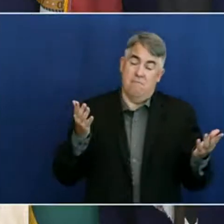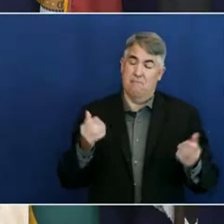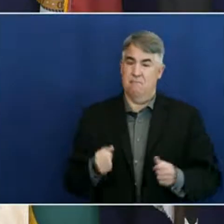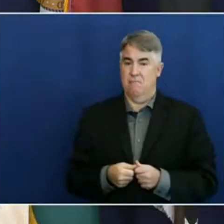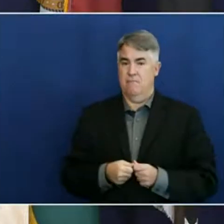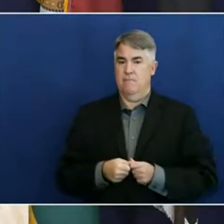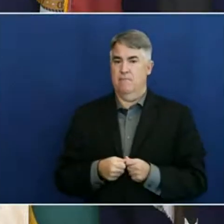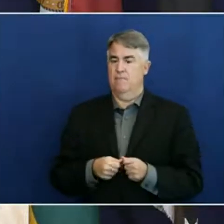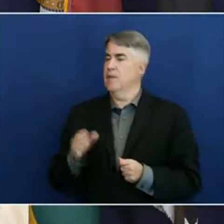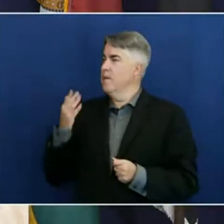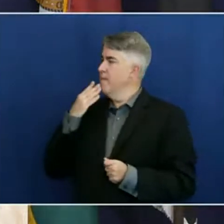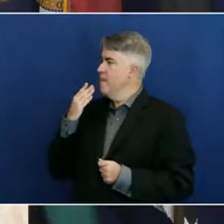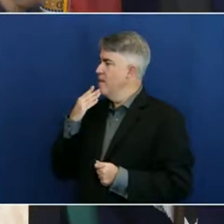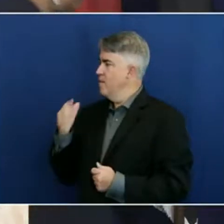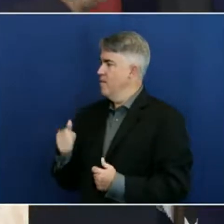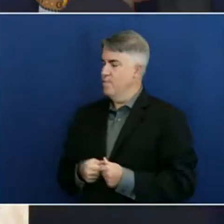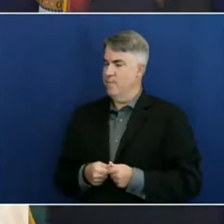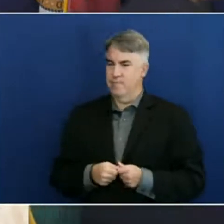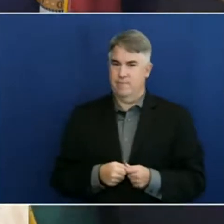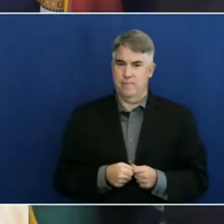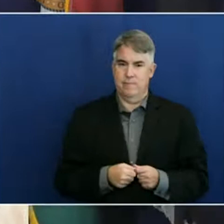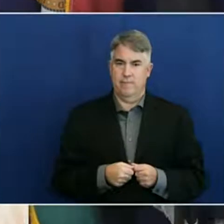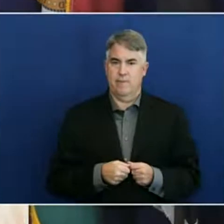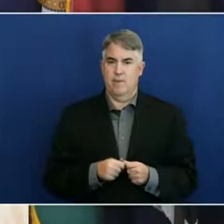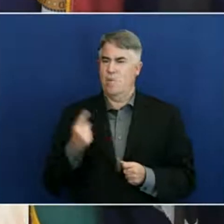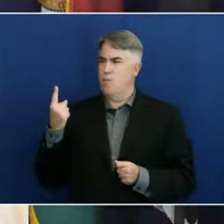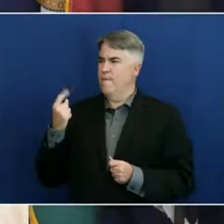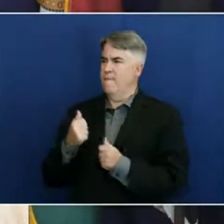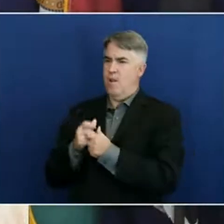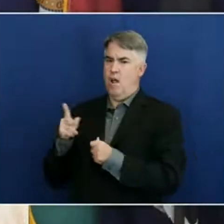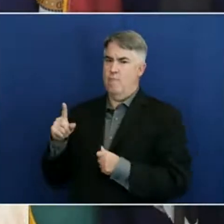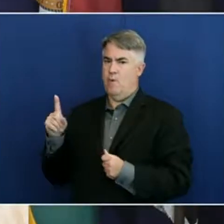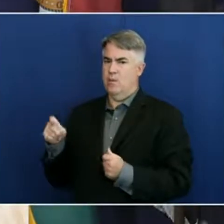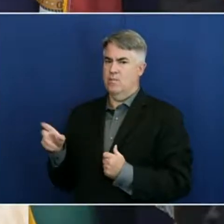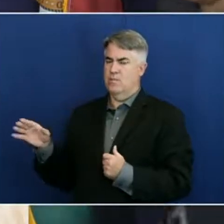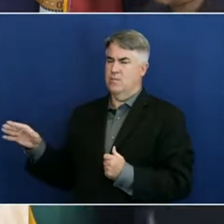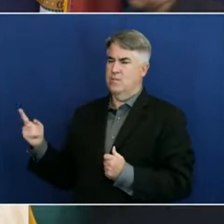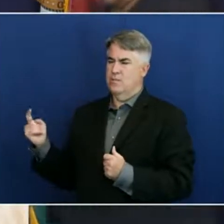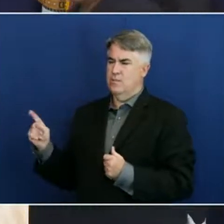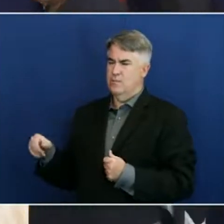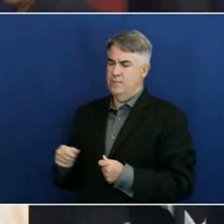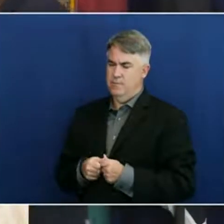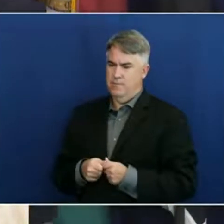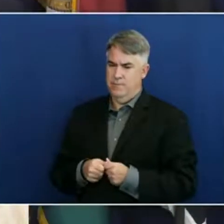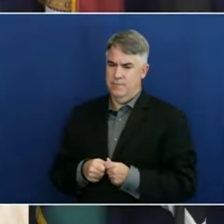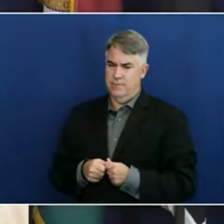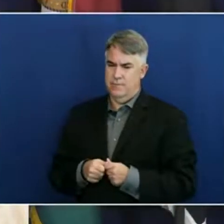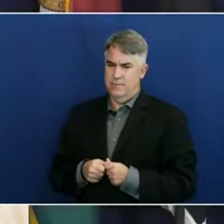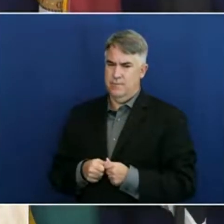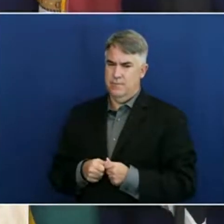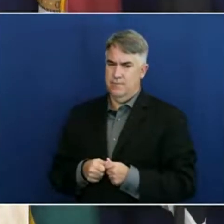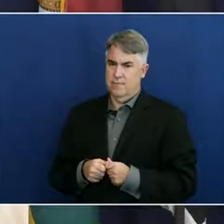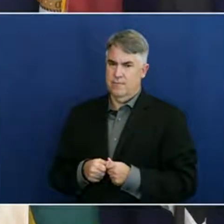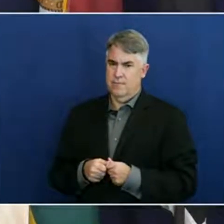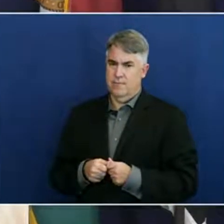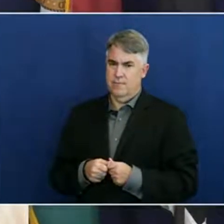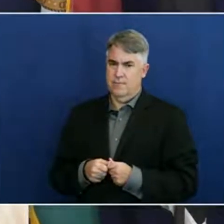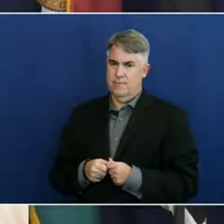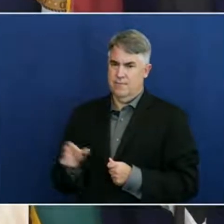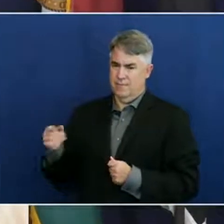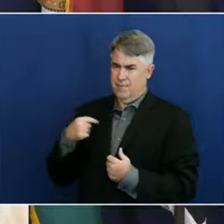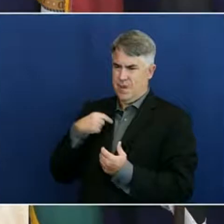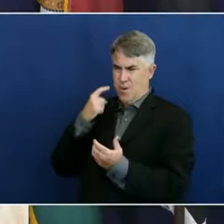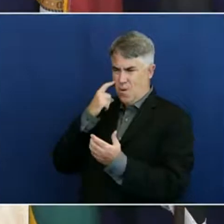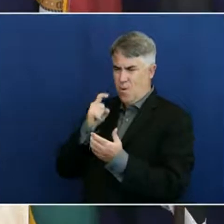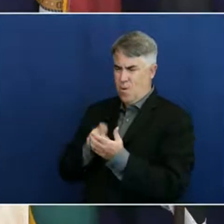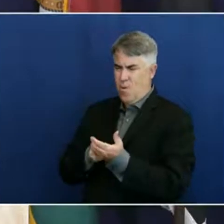Thank you. Okay. Okay, and then, I just had one follow-up to that. I noticed that it looks like